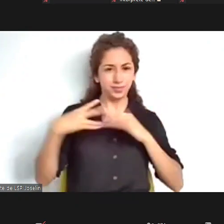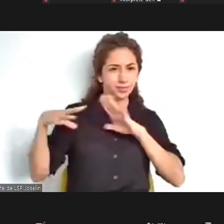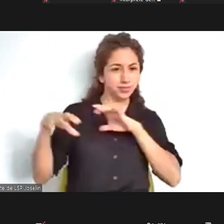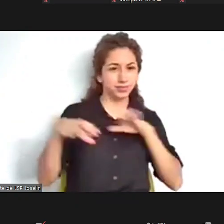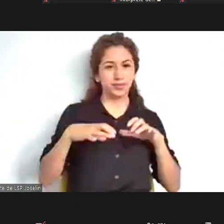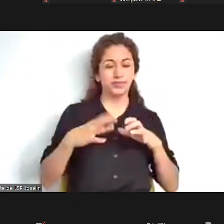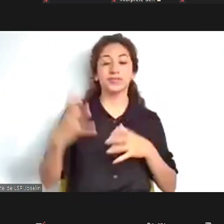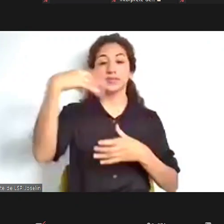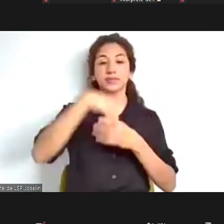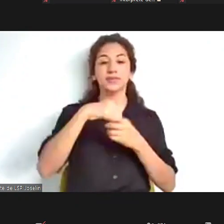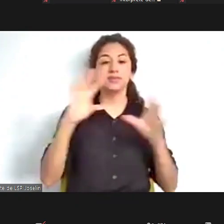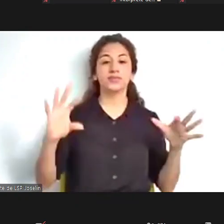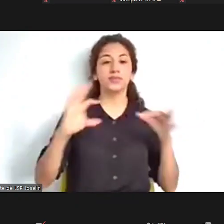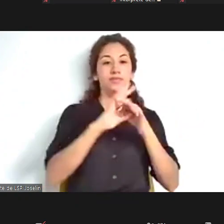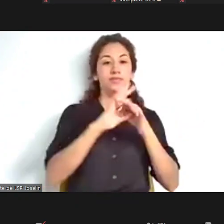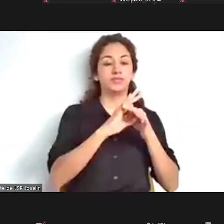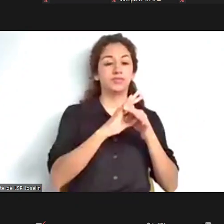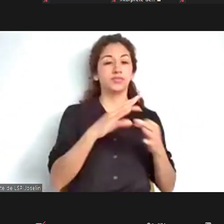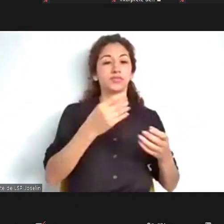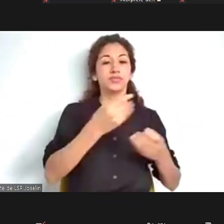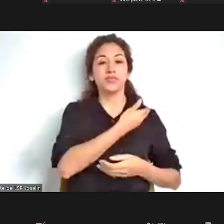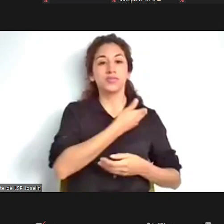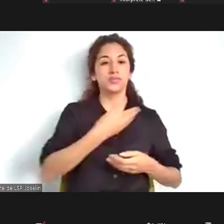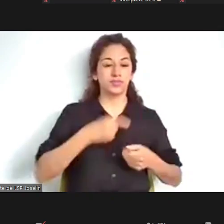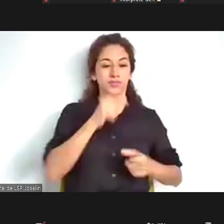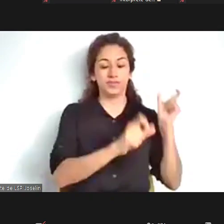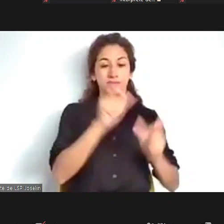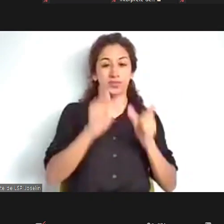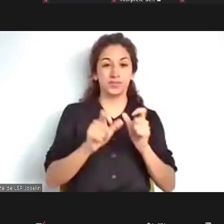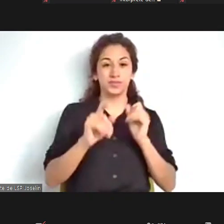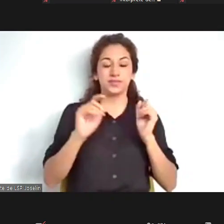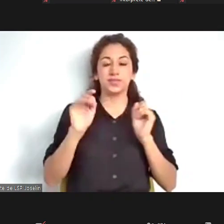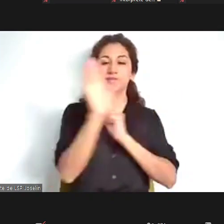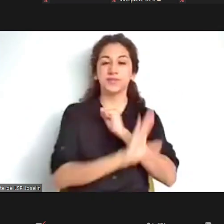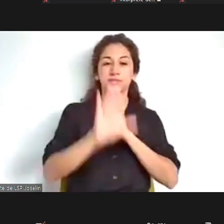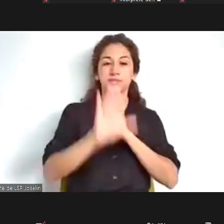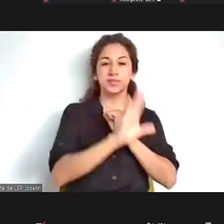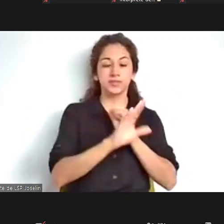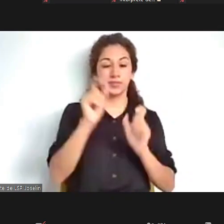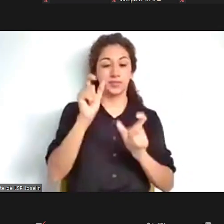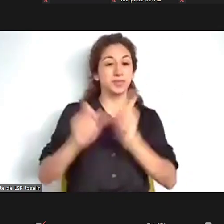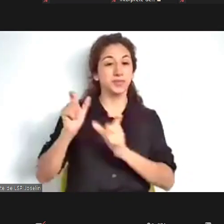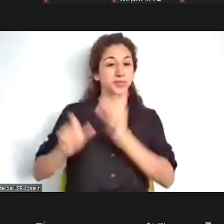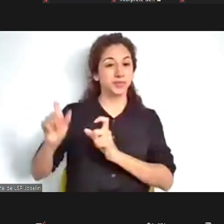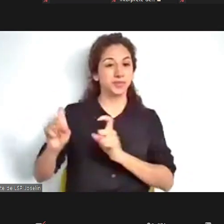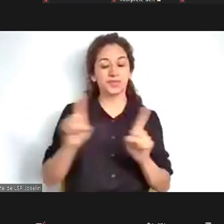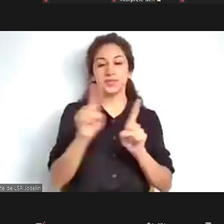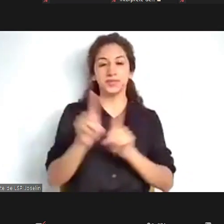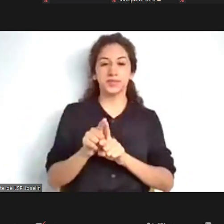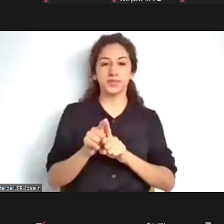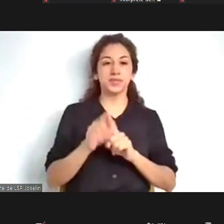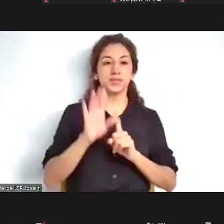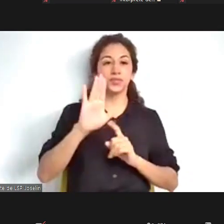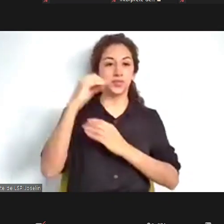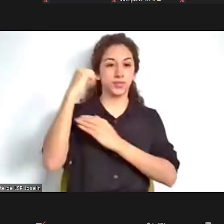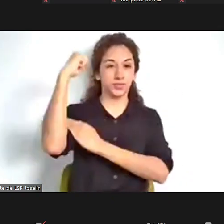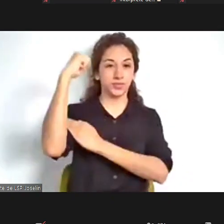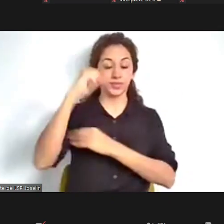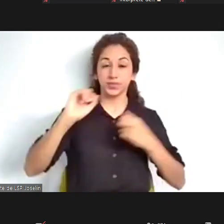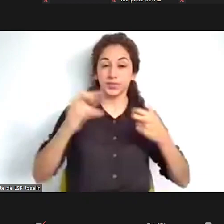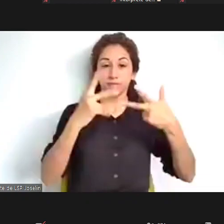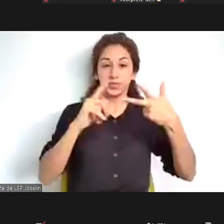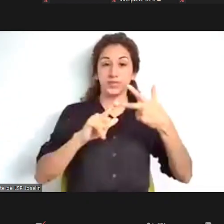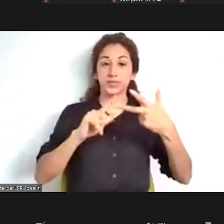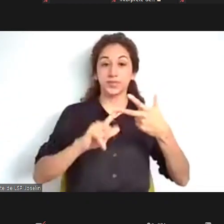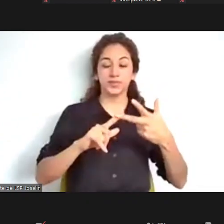of development that should act in continuous alliance with the public officials the defense the amber commander the civil